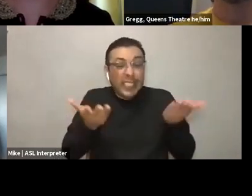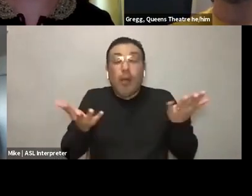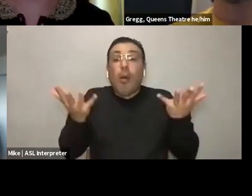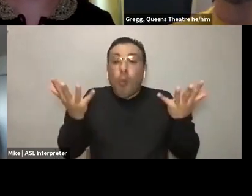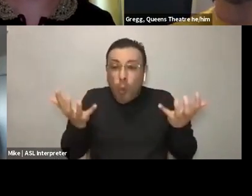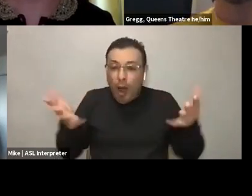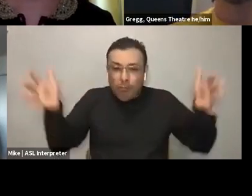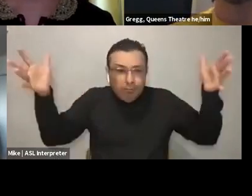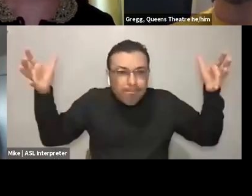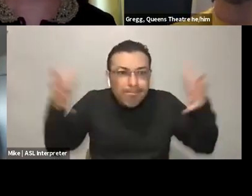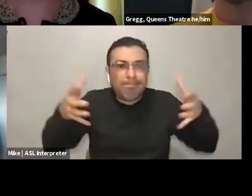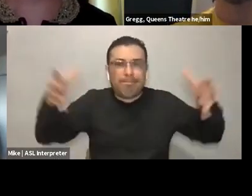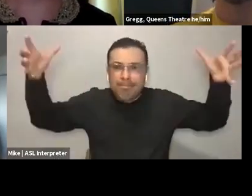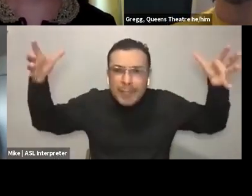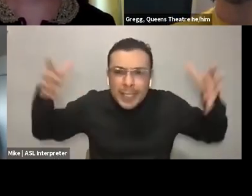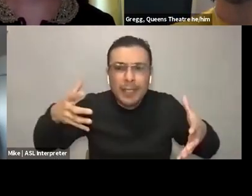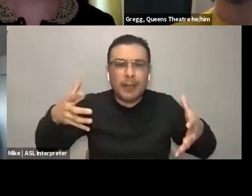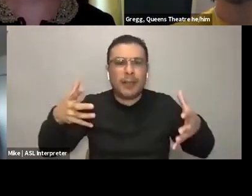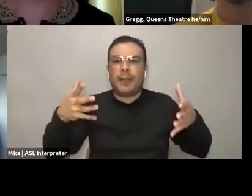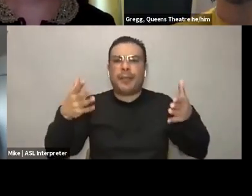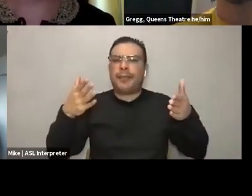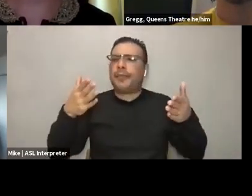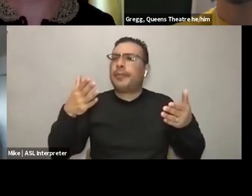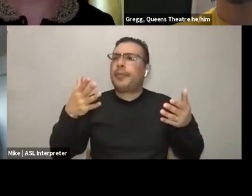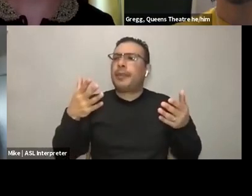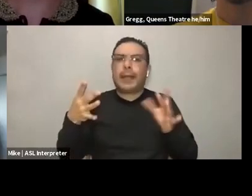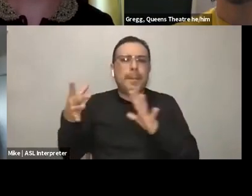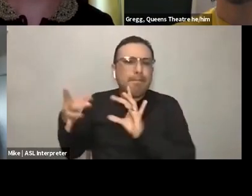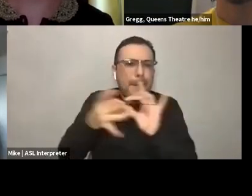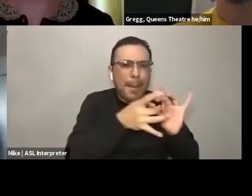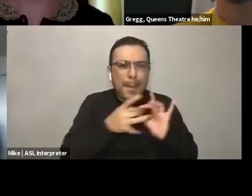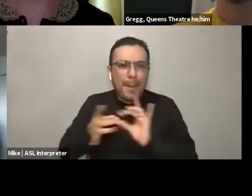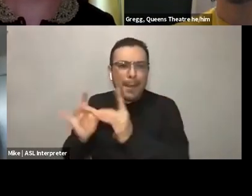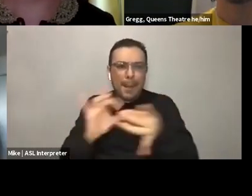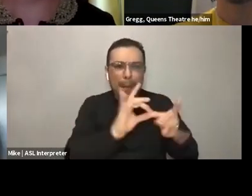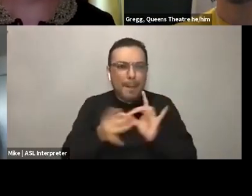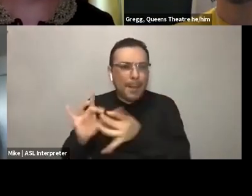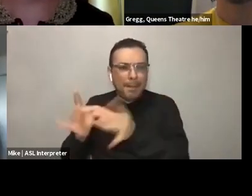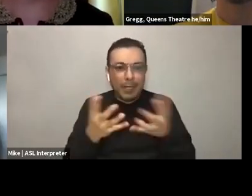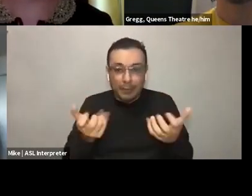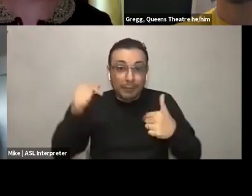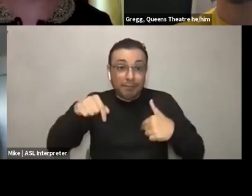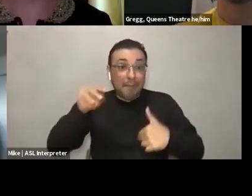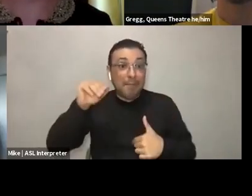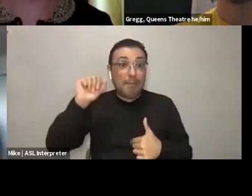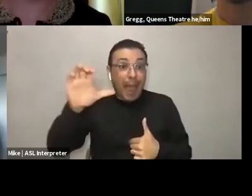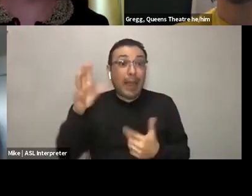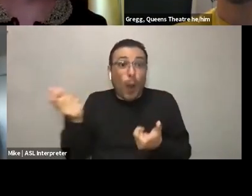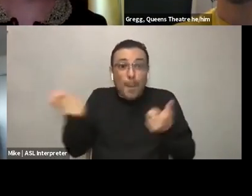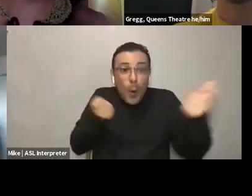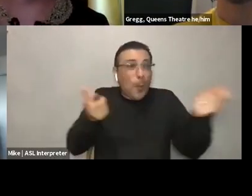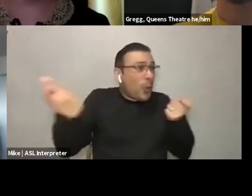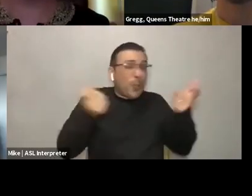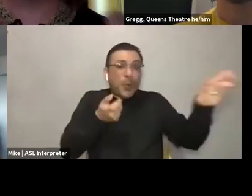that to be a connector. Um, and, uh, definitely asking people to reach out to me if you're interested in participating in this